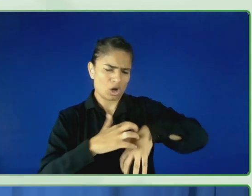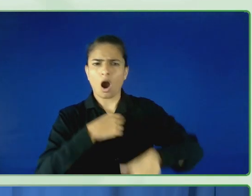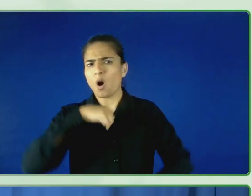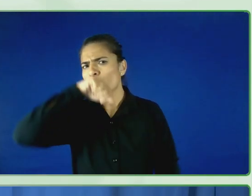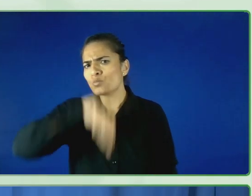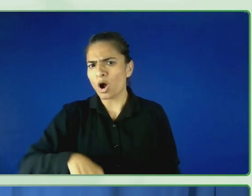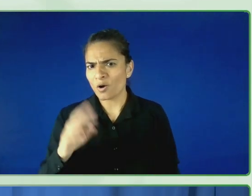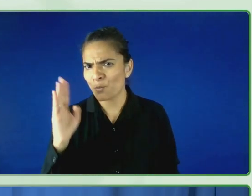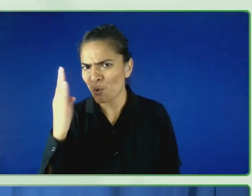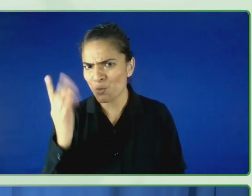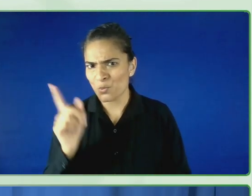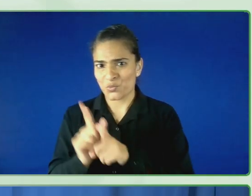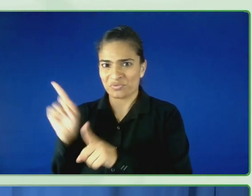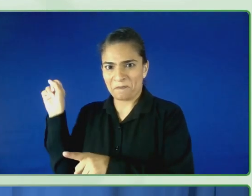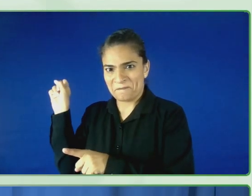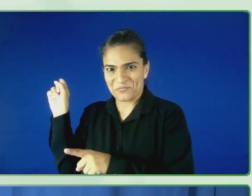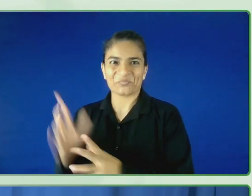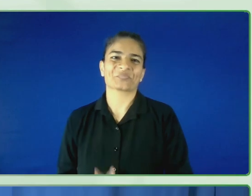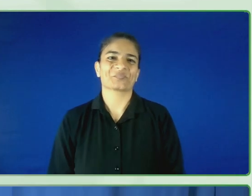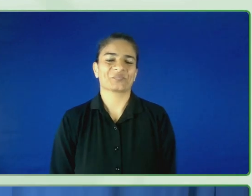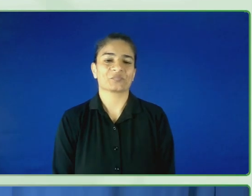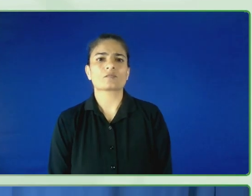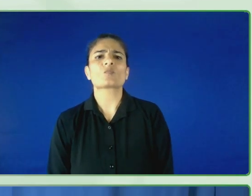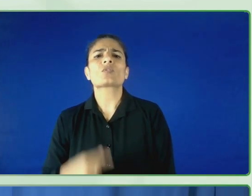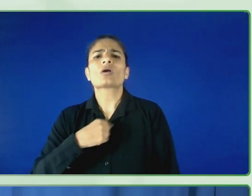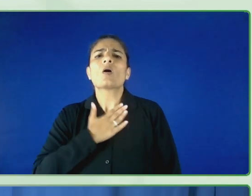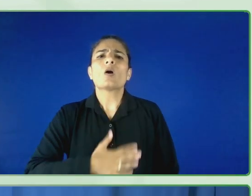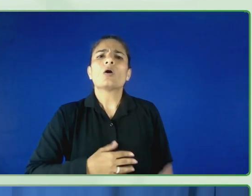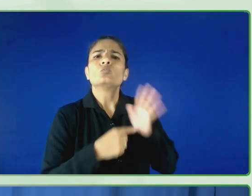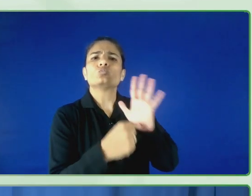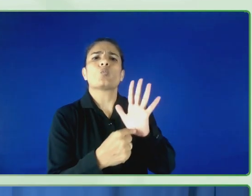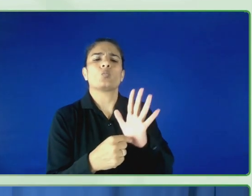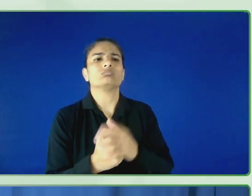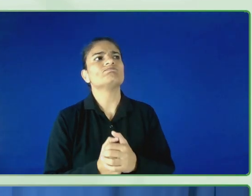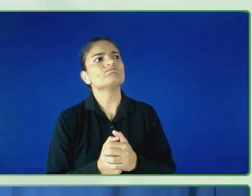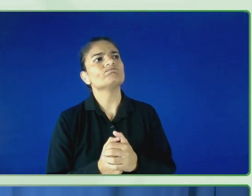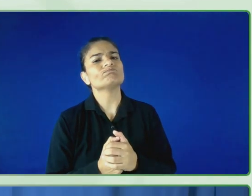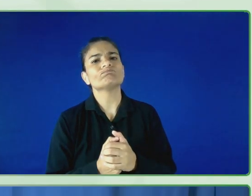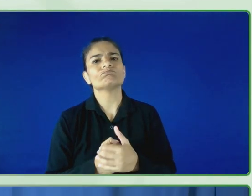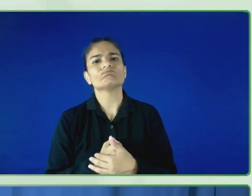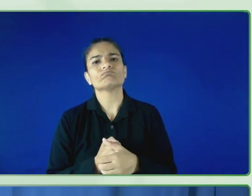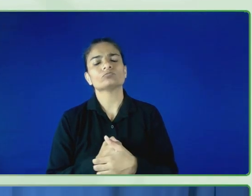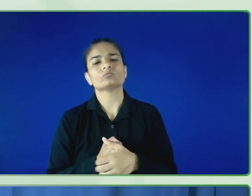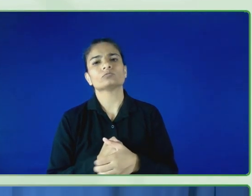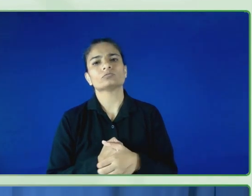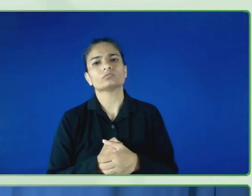I'm here to show you how we could change life for all deaf people